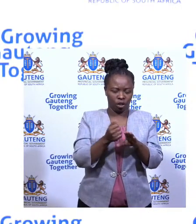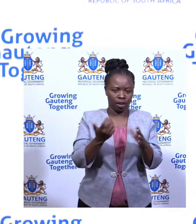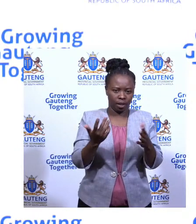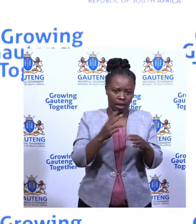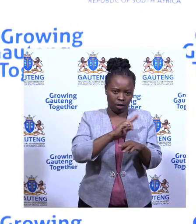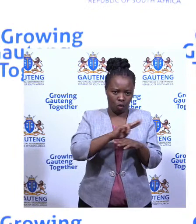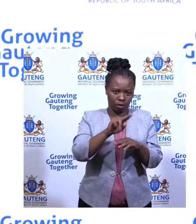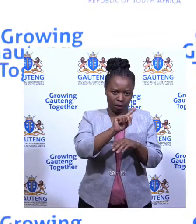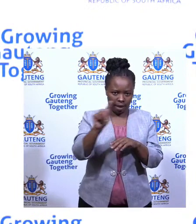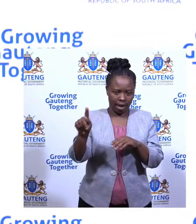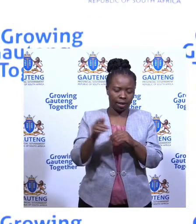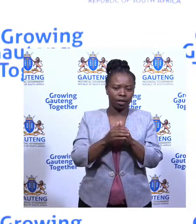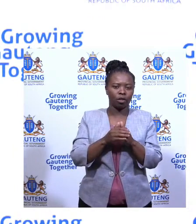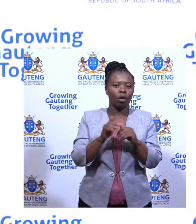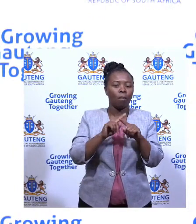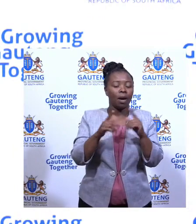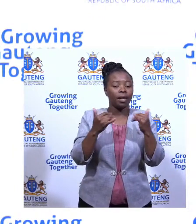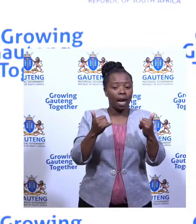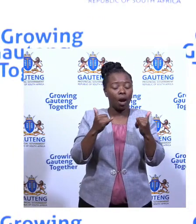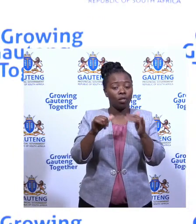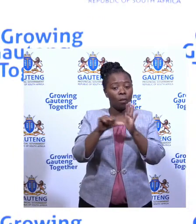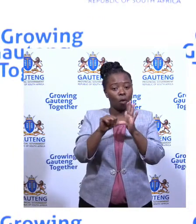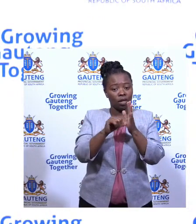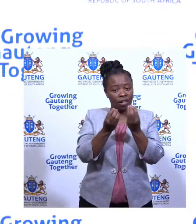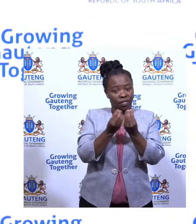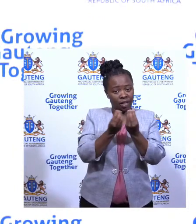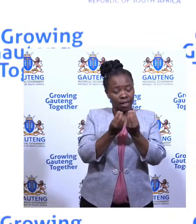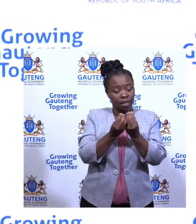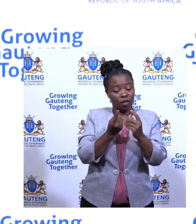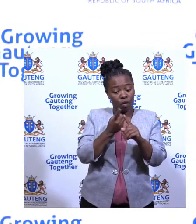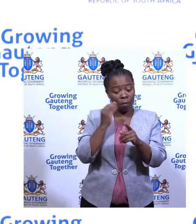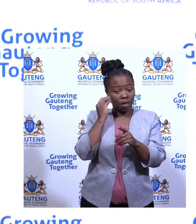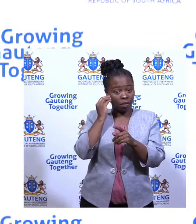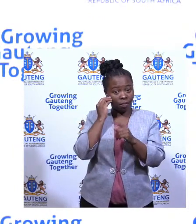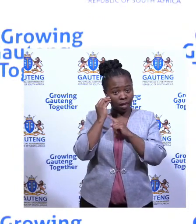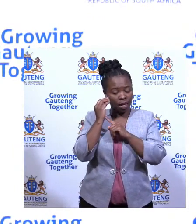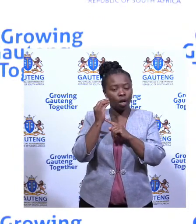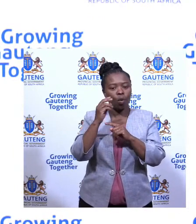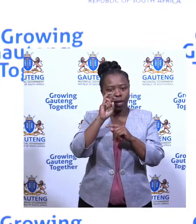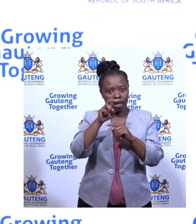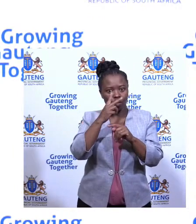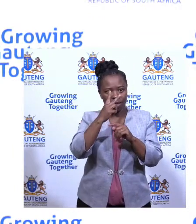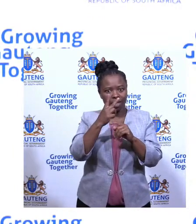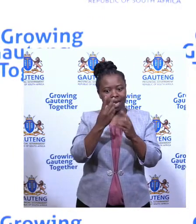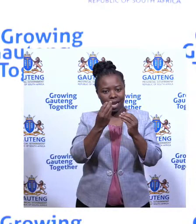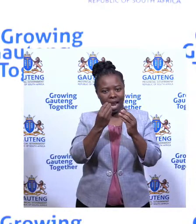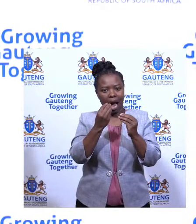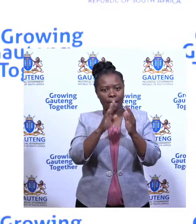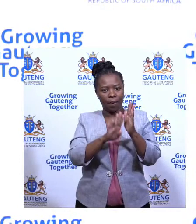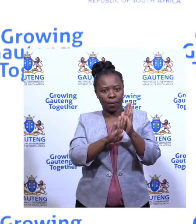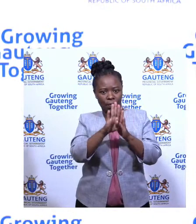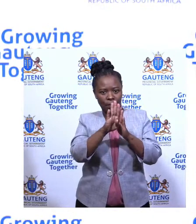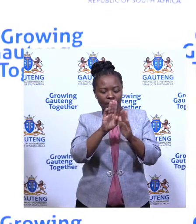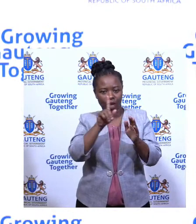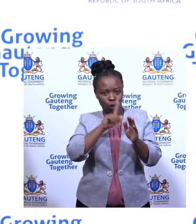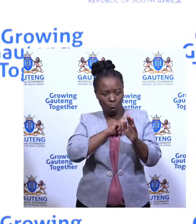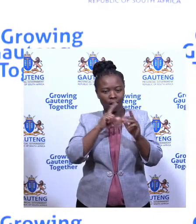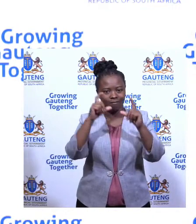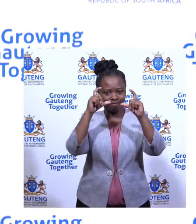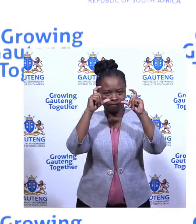that from the data is that we should expect another surge in numbers. Hence the